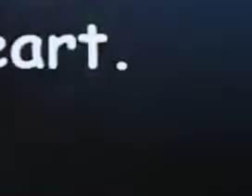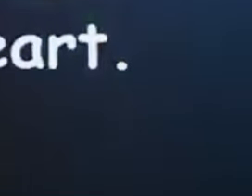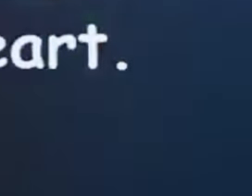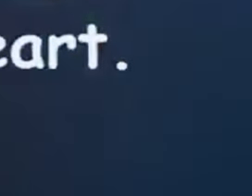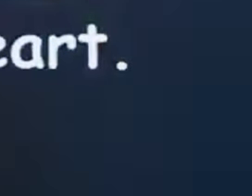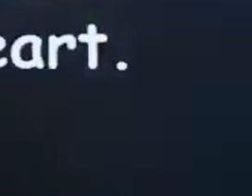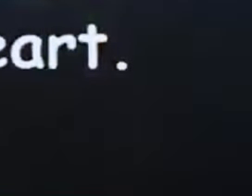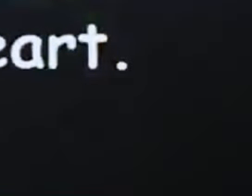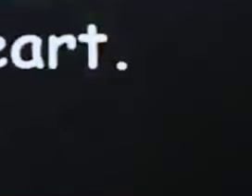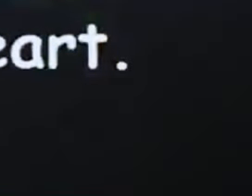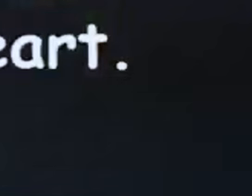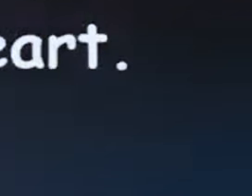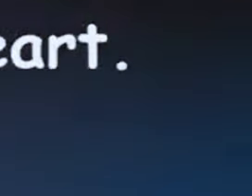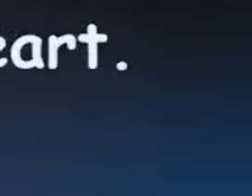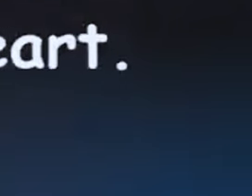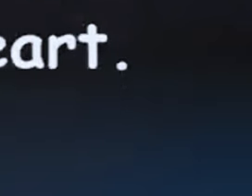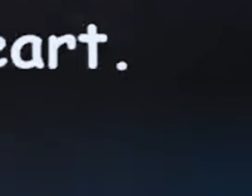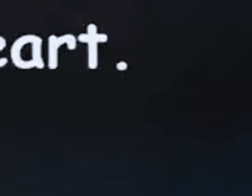1 Timothy 3:14-15.